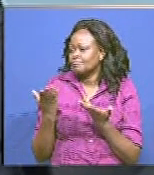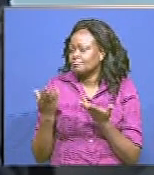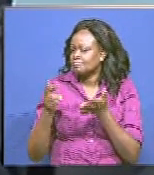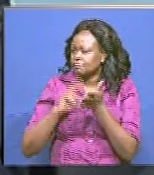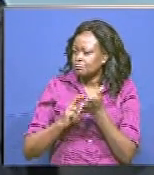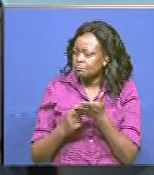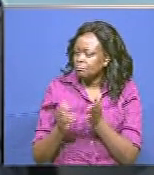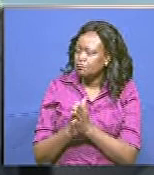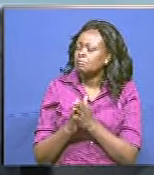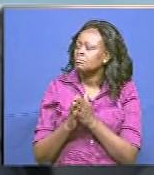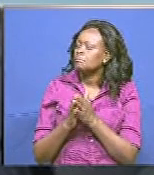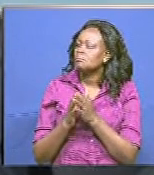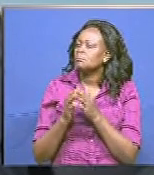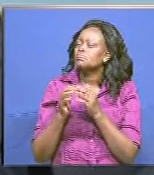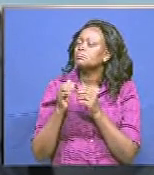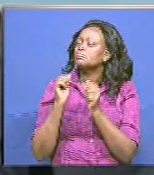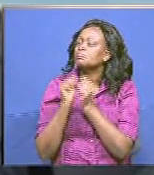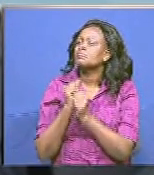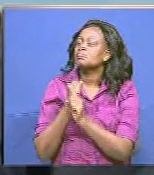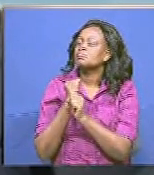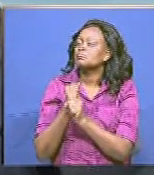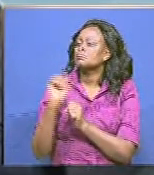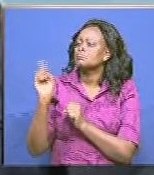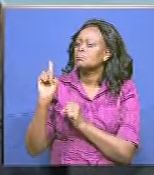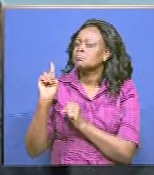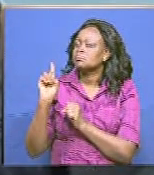resources accompanying the functions, but again,